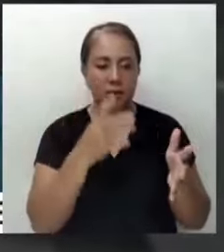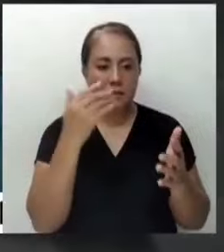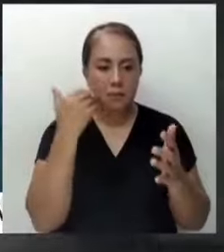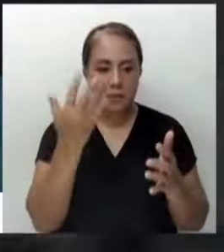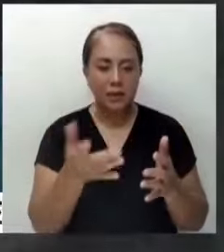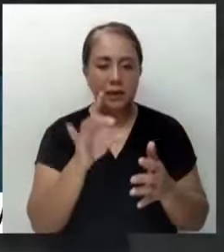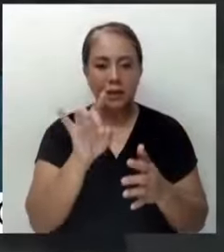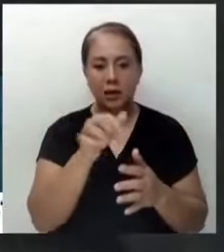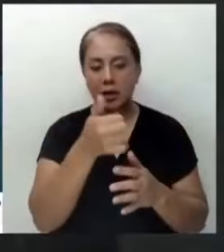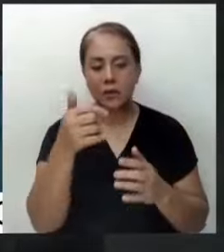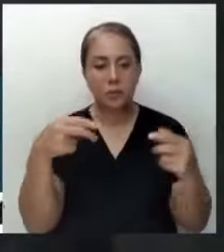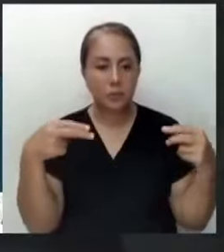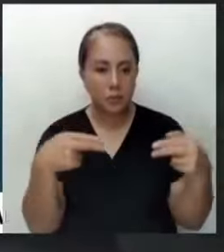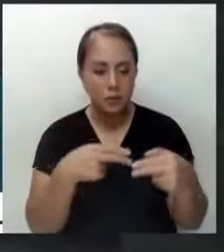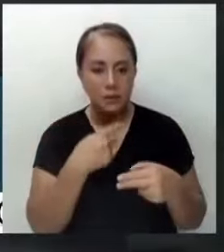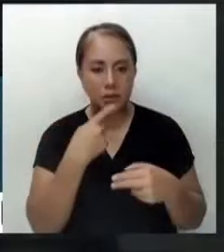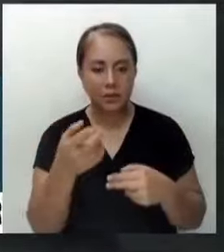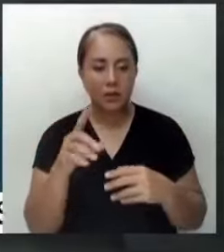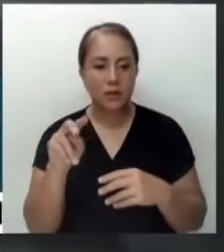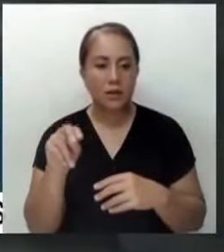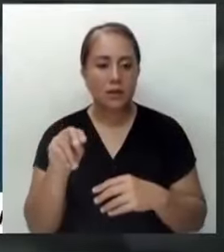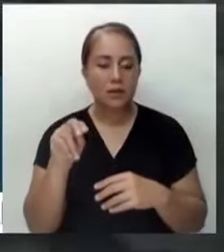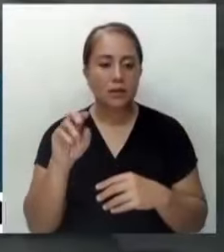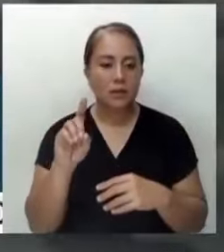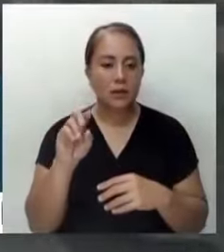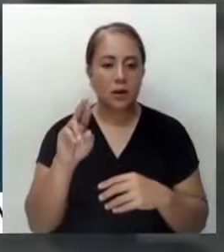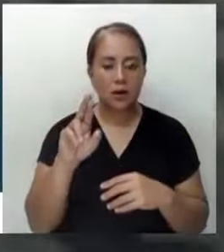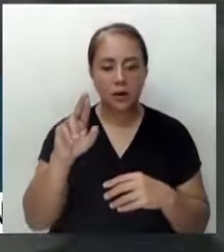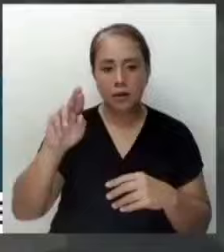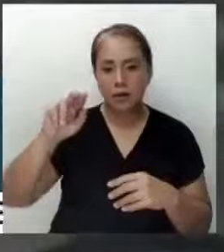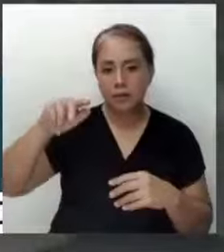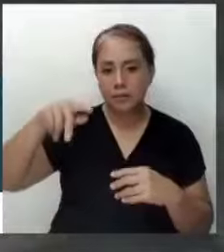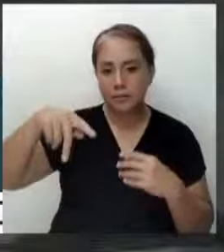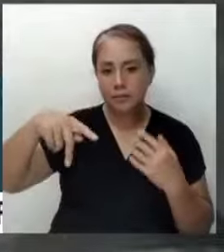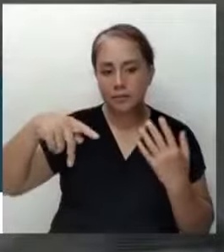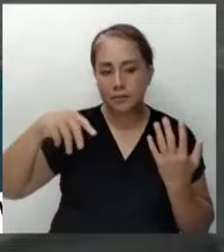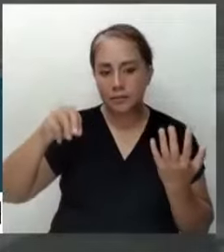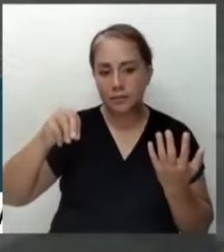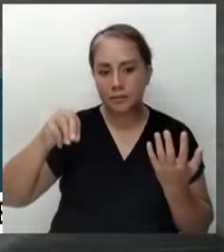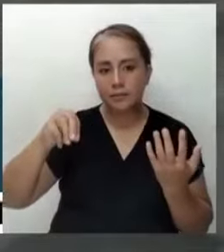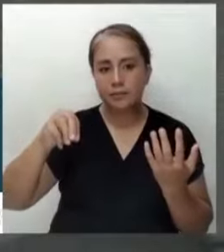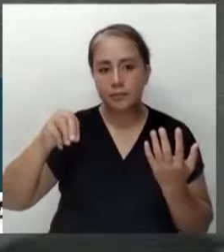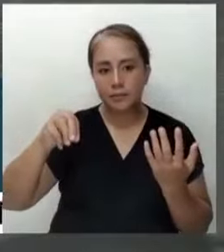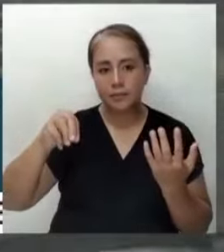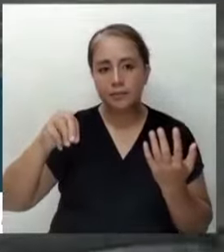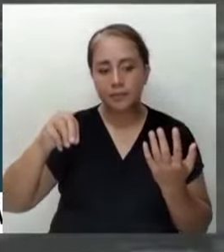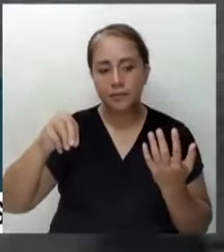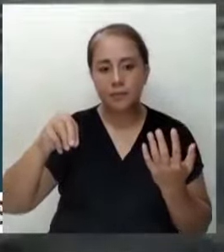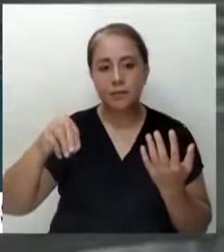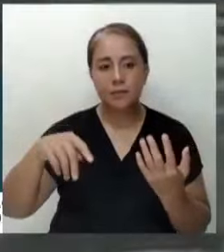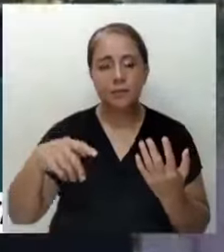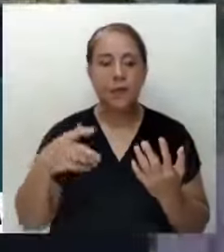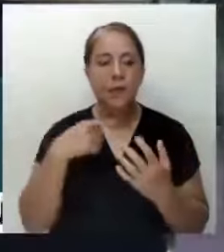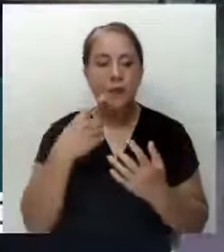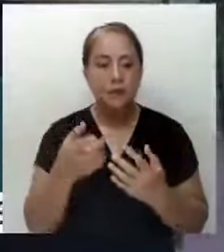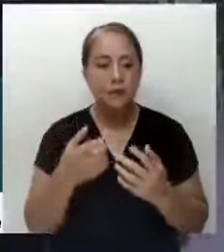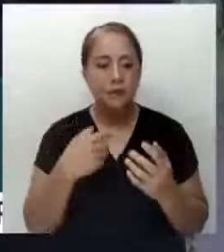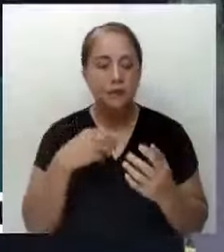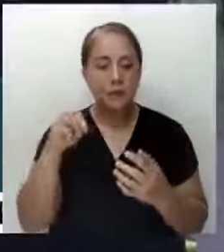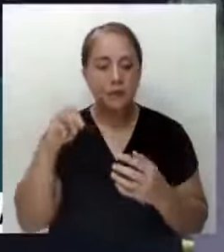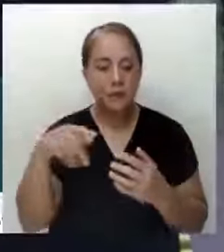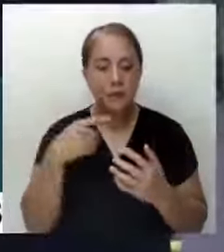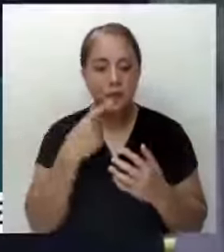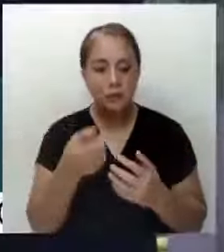others injured, according to the National Disaster Risk Reduction and Management Council, or NDRRMC. The NDRRMC said